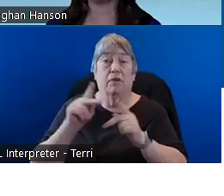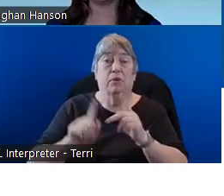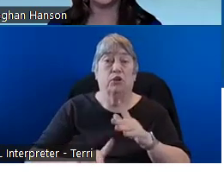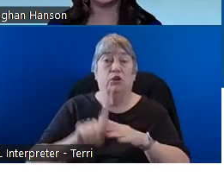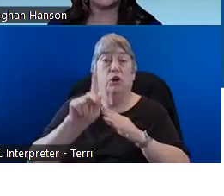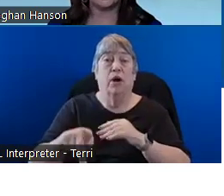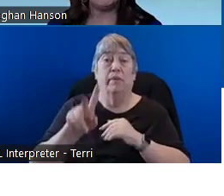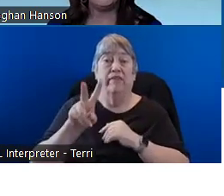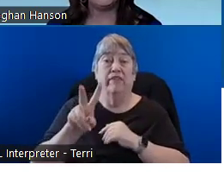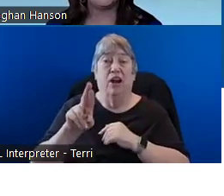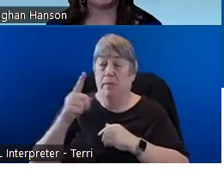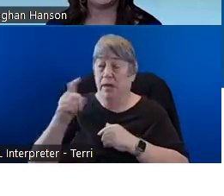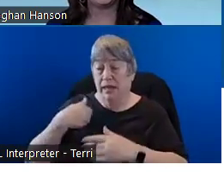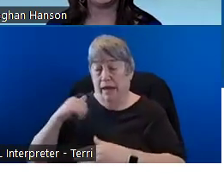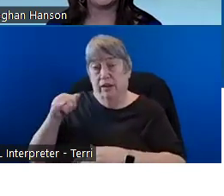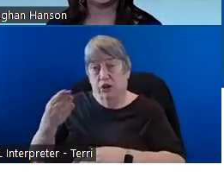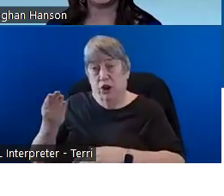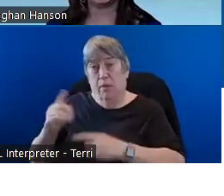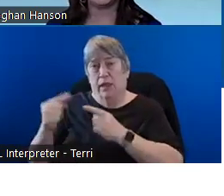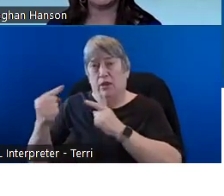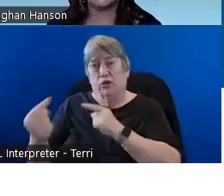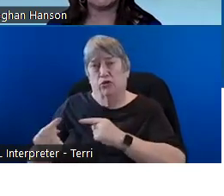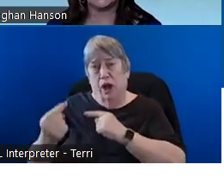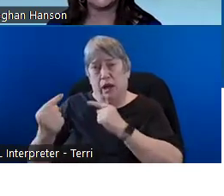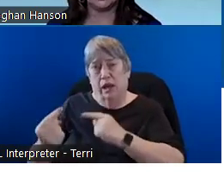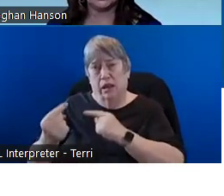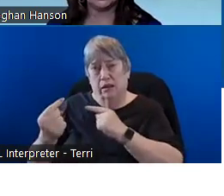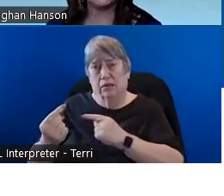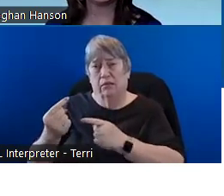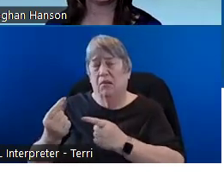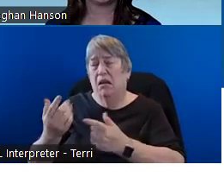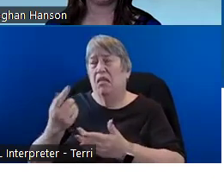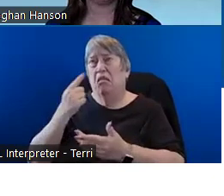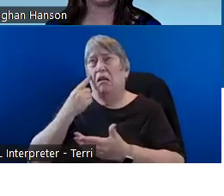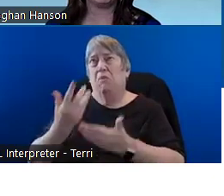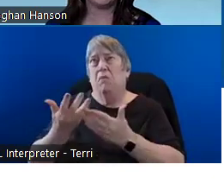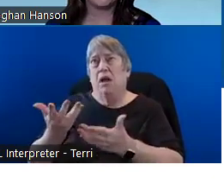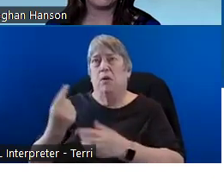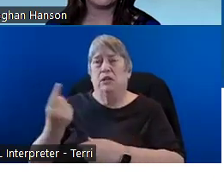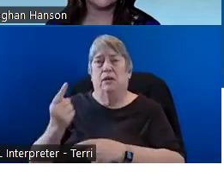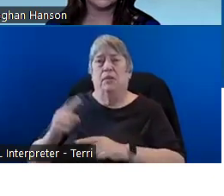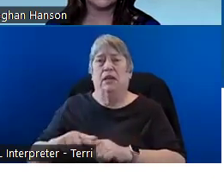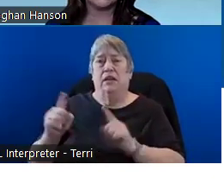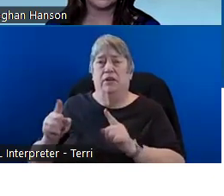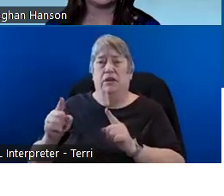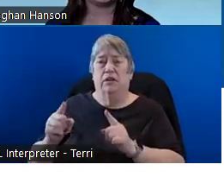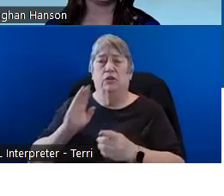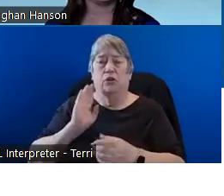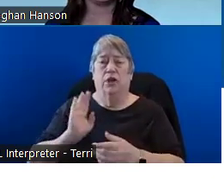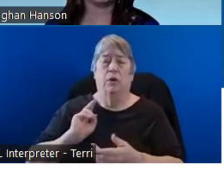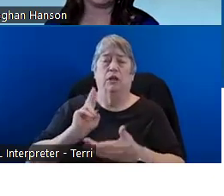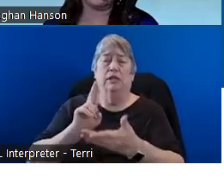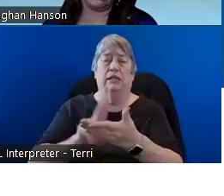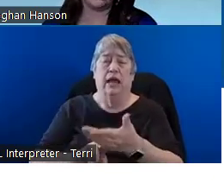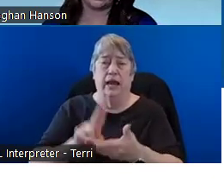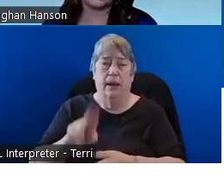they're struggling in a job, and they really want to start looking for something different. So they will enroll in VR services, and we'll